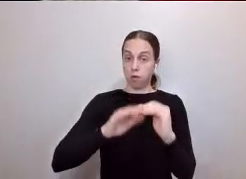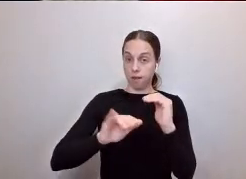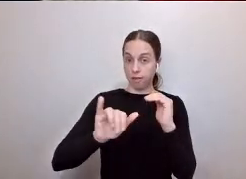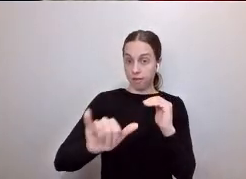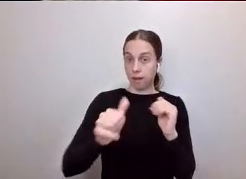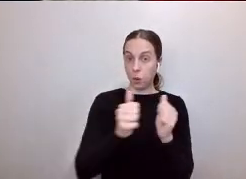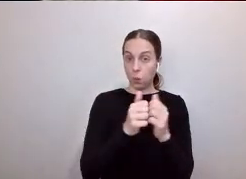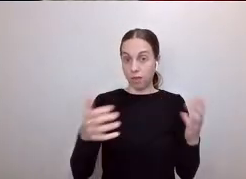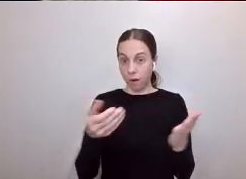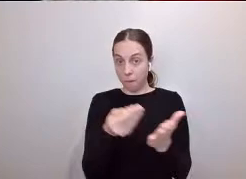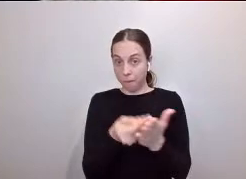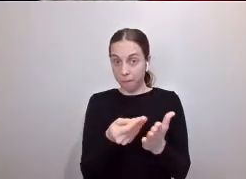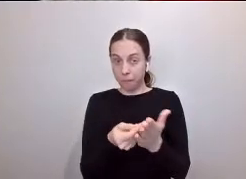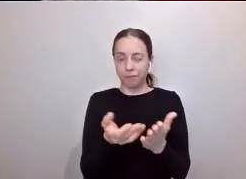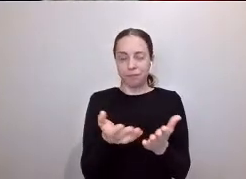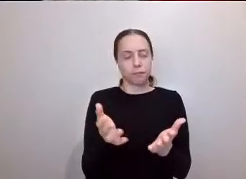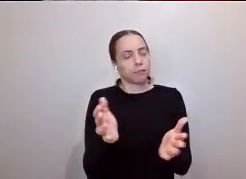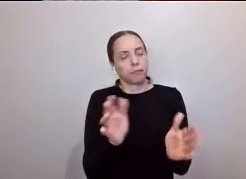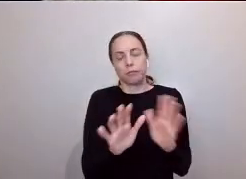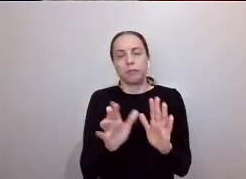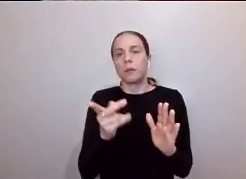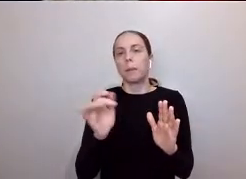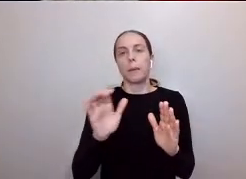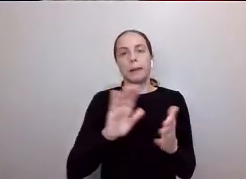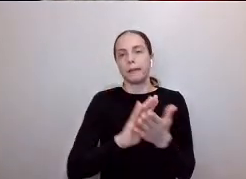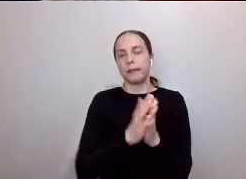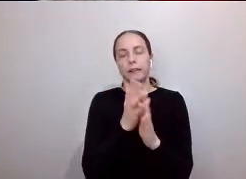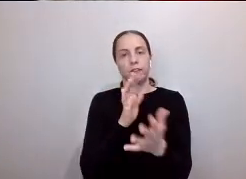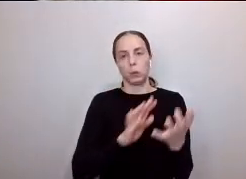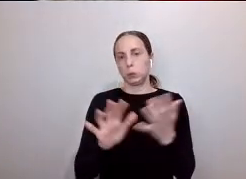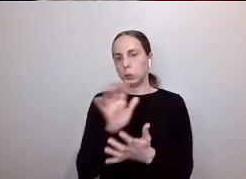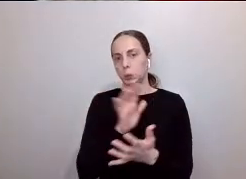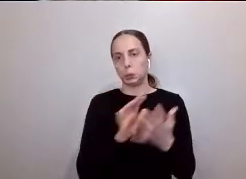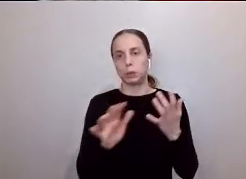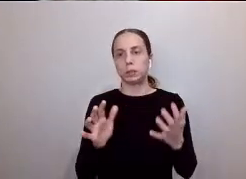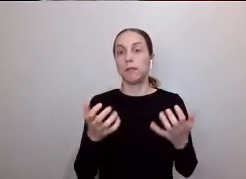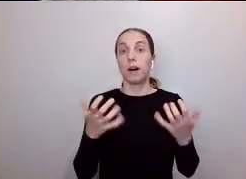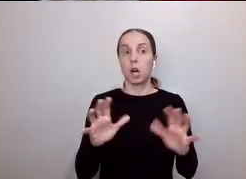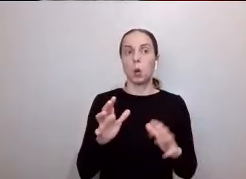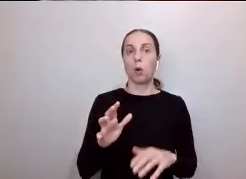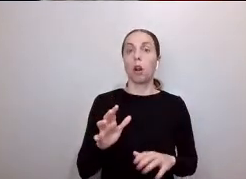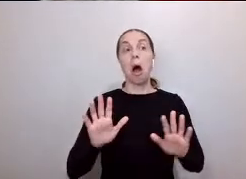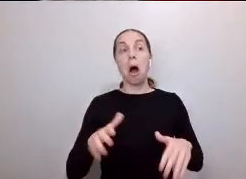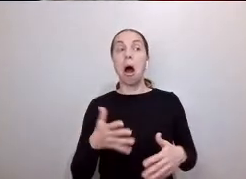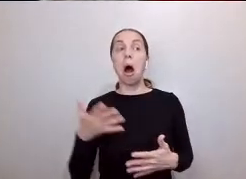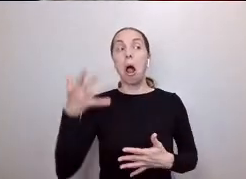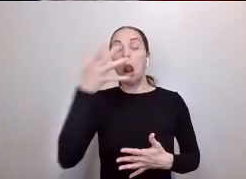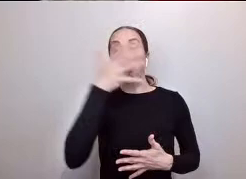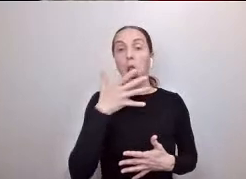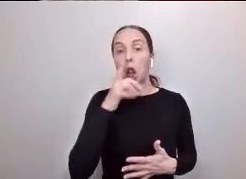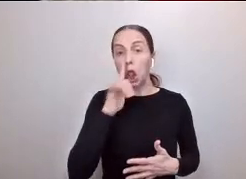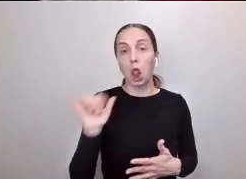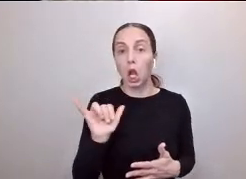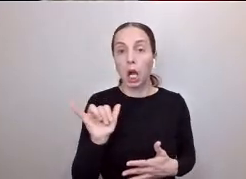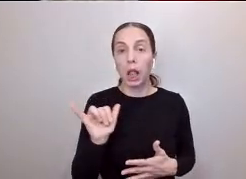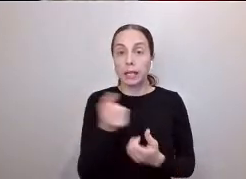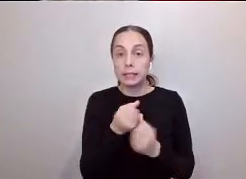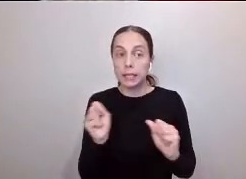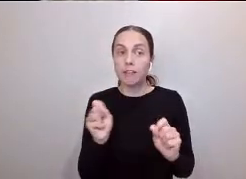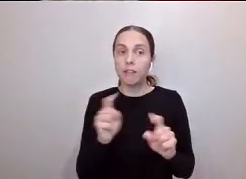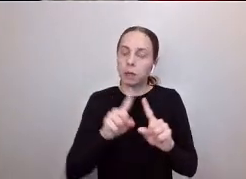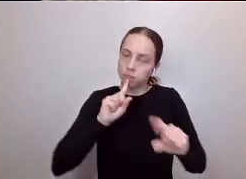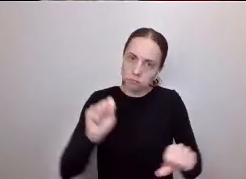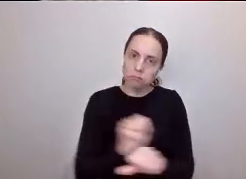for the public. I don't want to have an illusion of safety. I want to make sure that we are addressing all parts of public safety. And